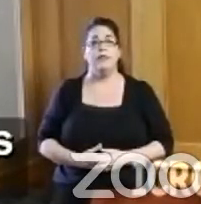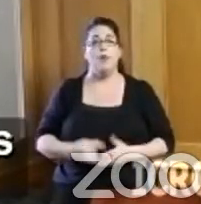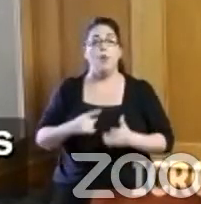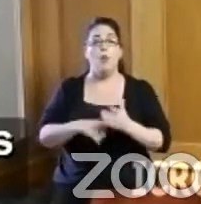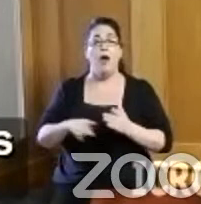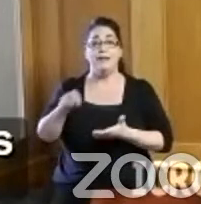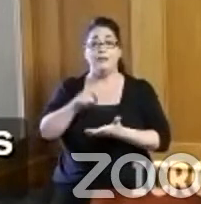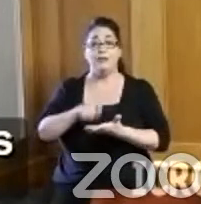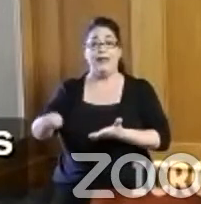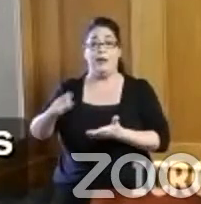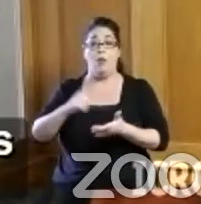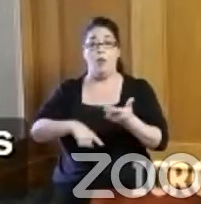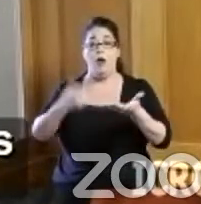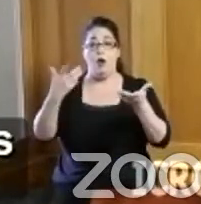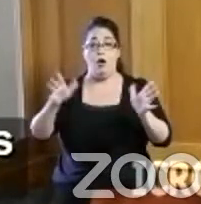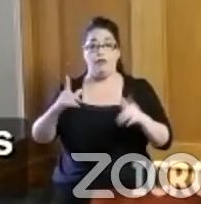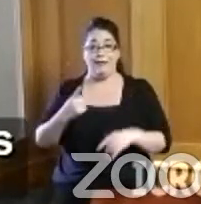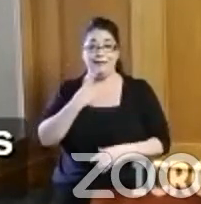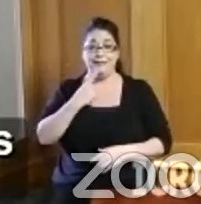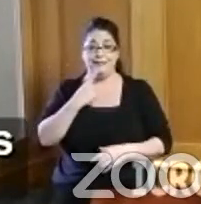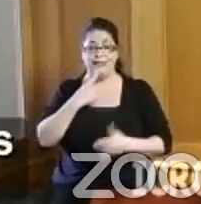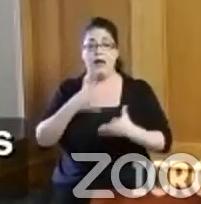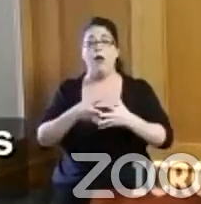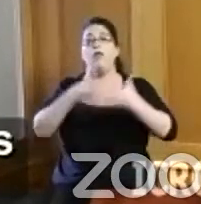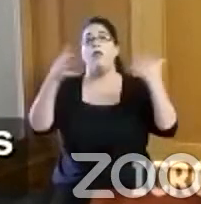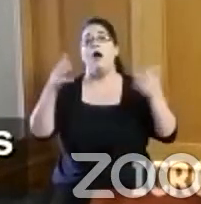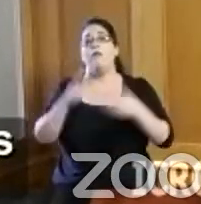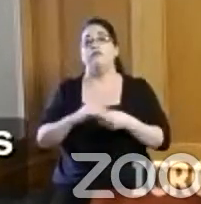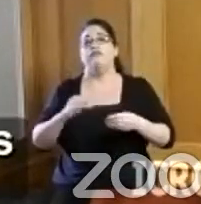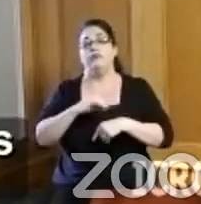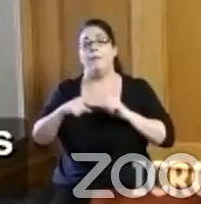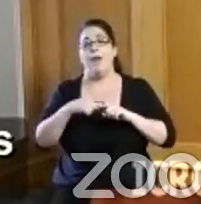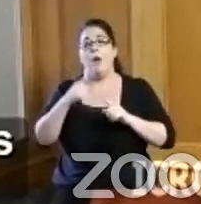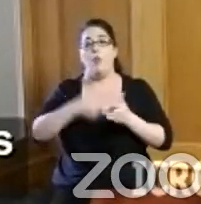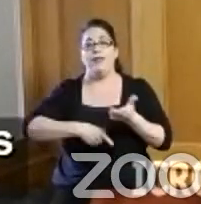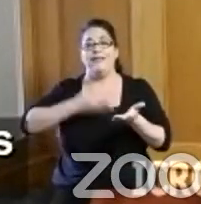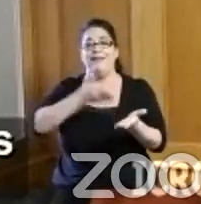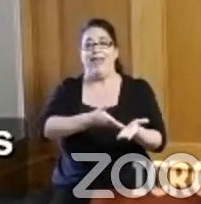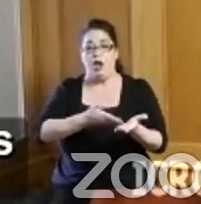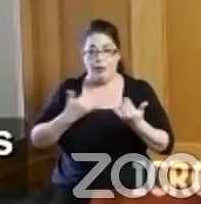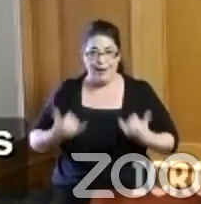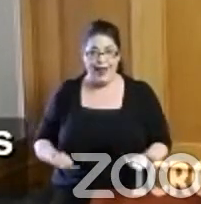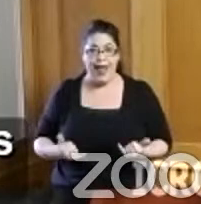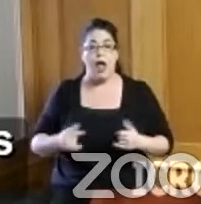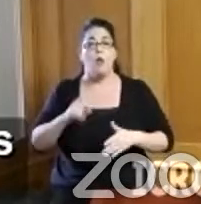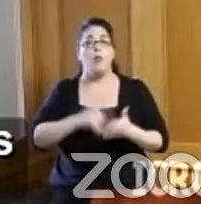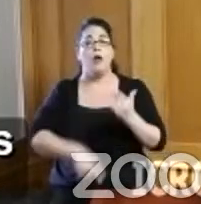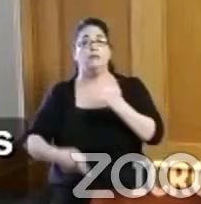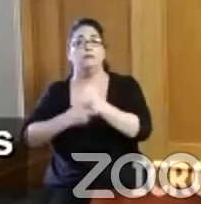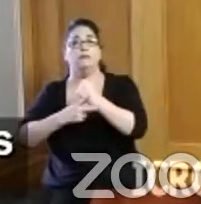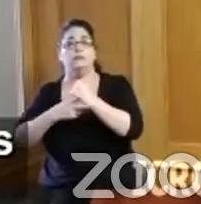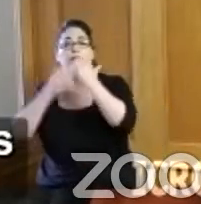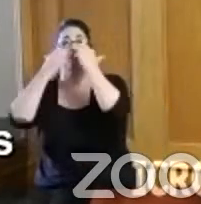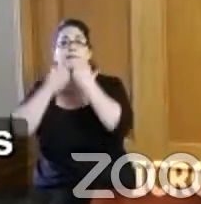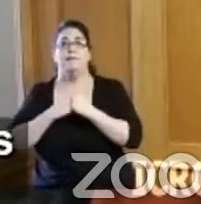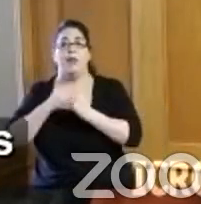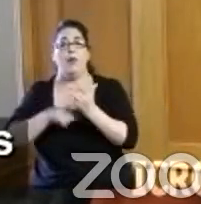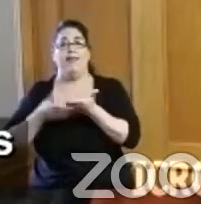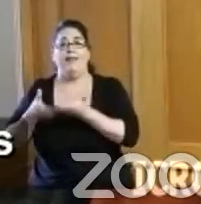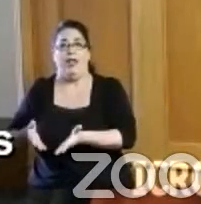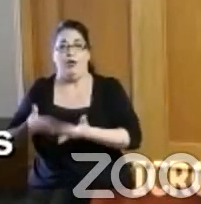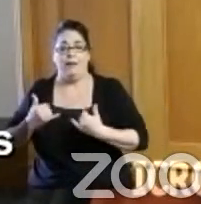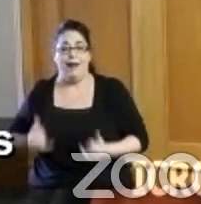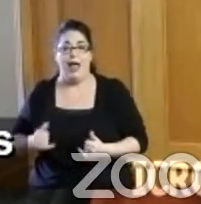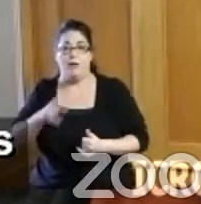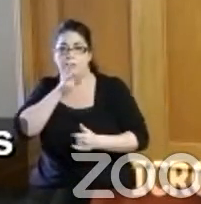and what you have already said is a lot about what's there now and the preservation of what's there now and how it relates to